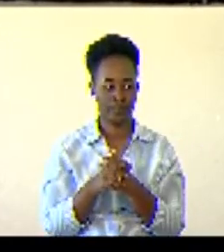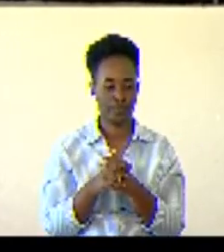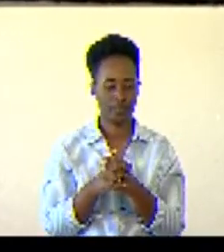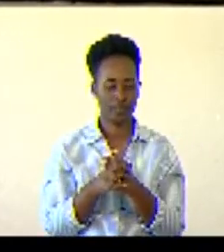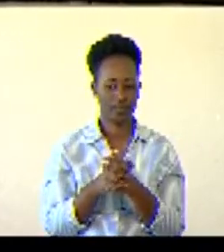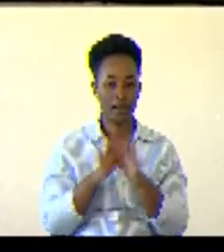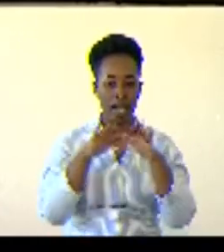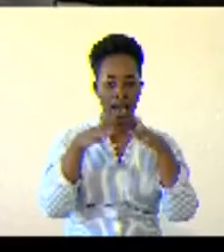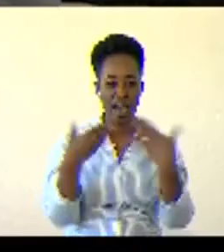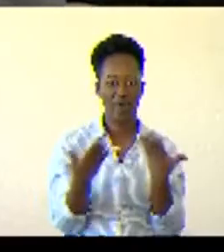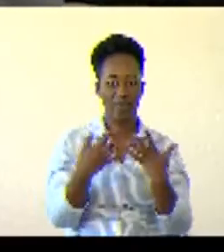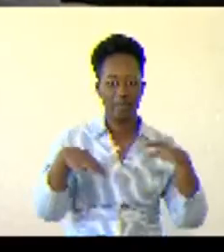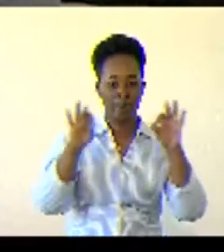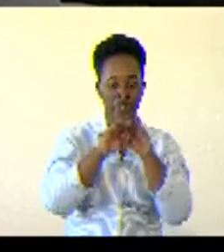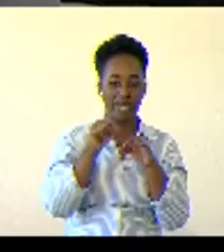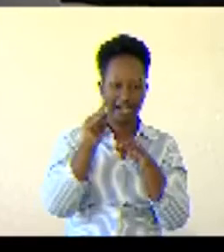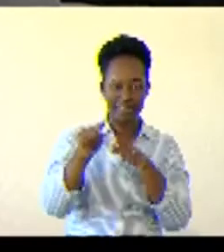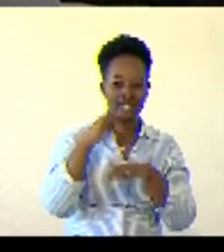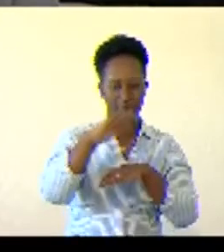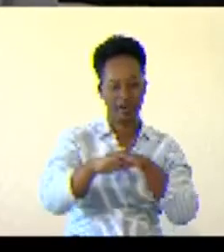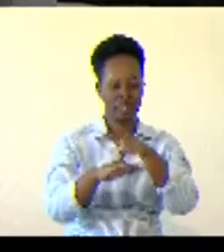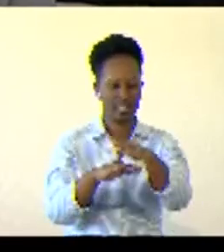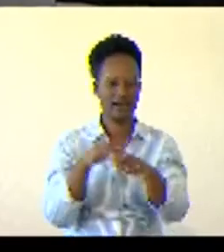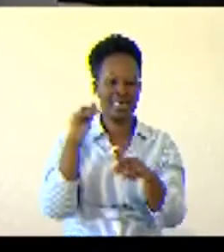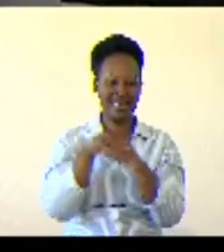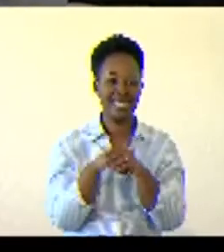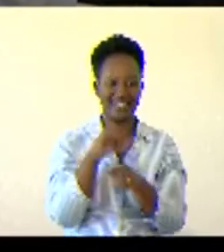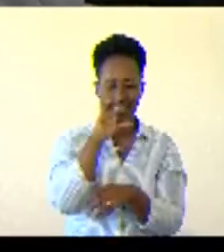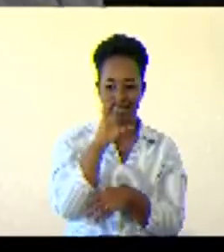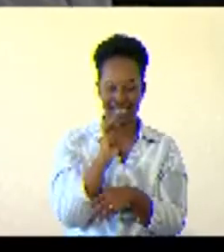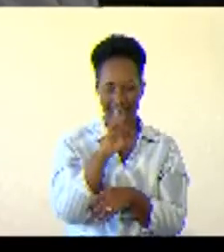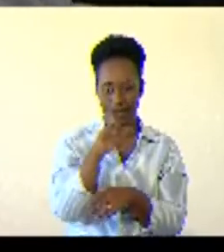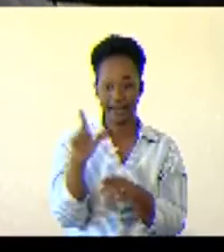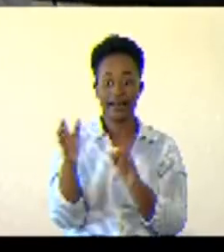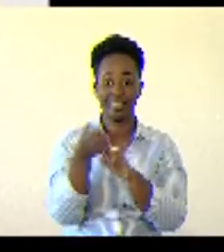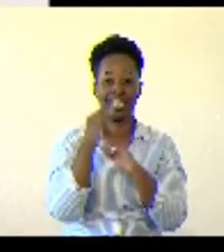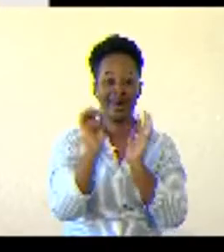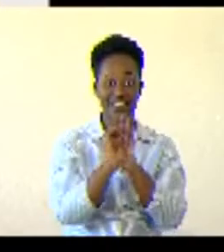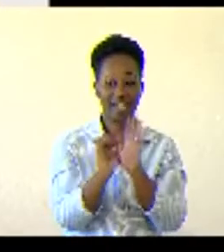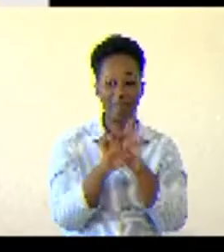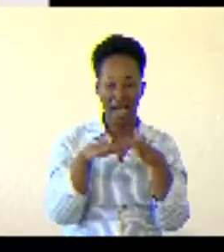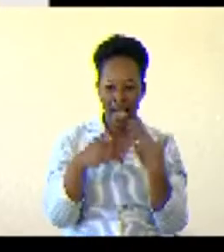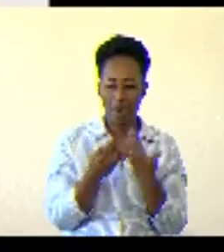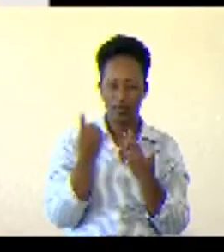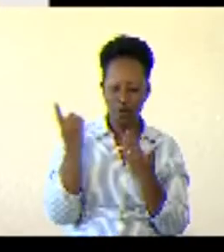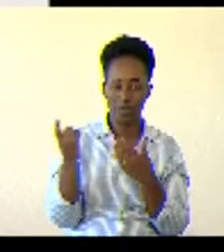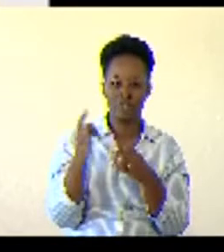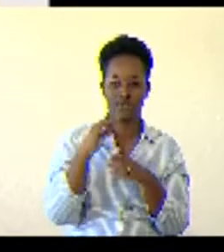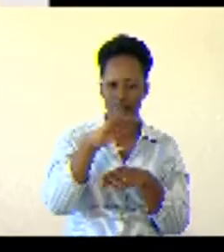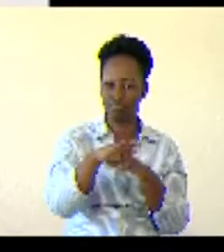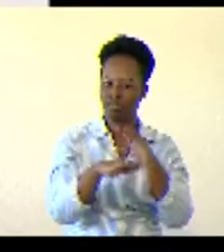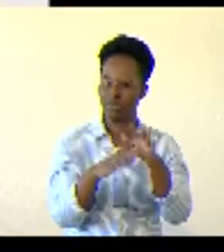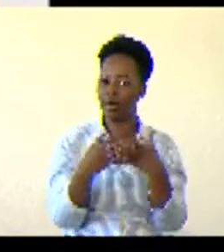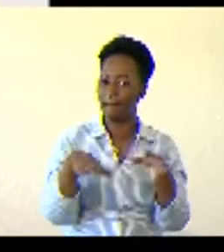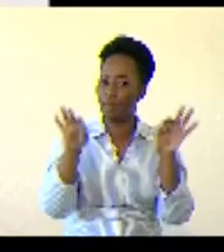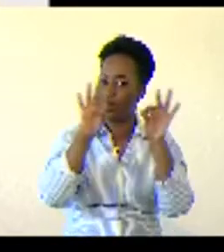How important are these processes in a cell? Take an example, how endocytosis is very important to a